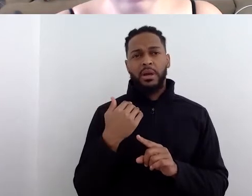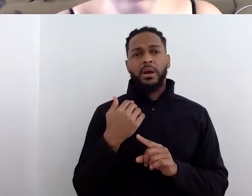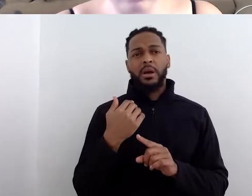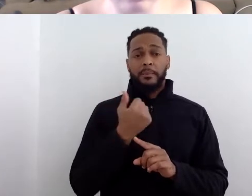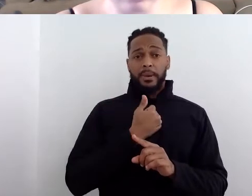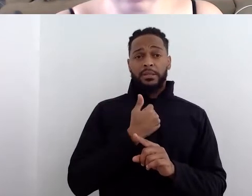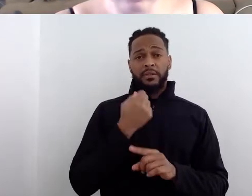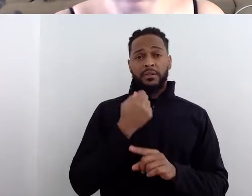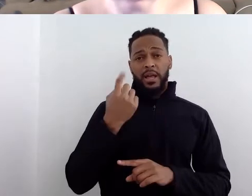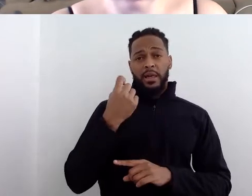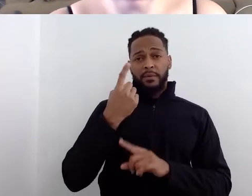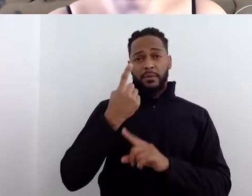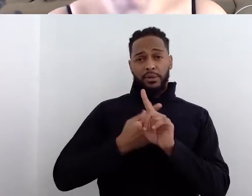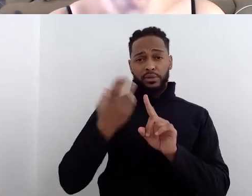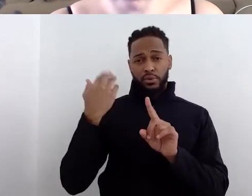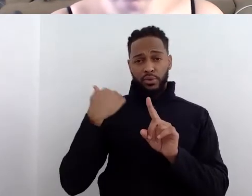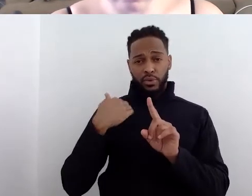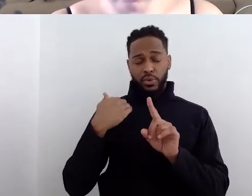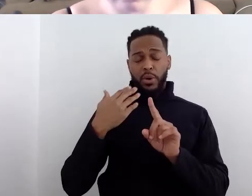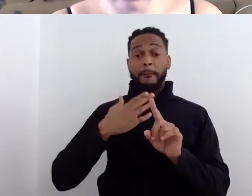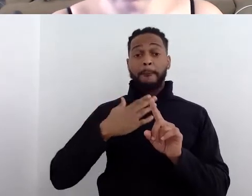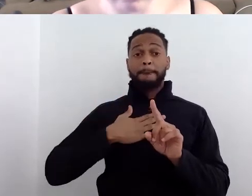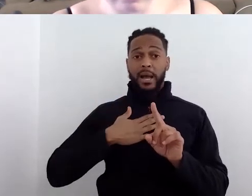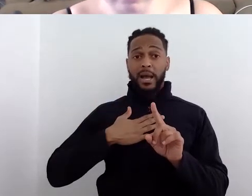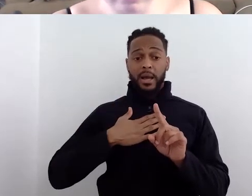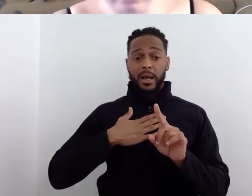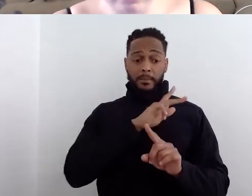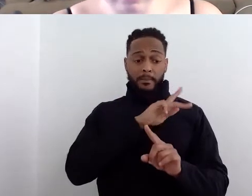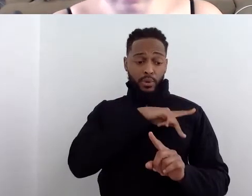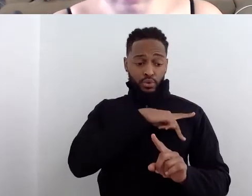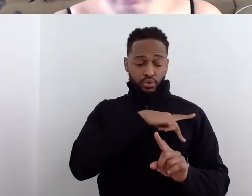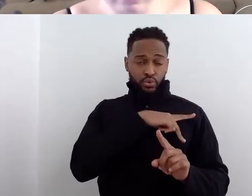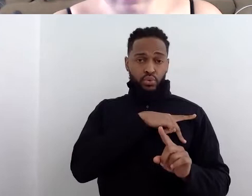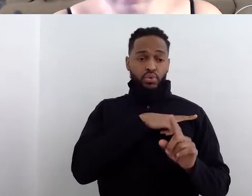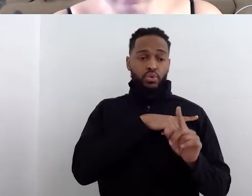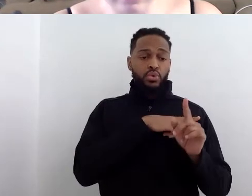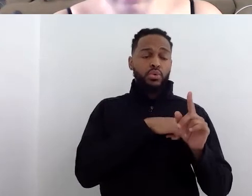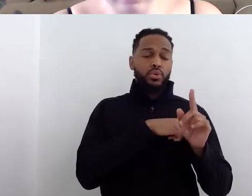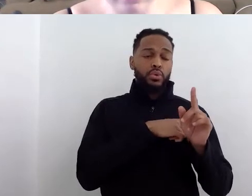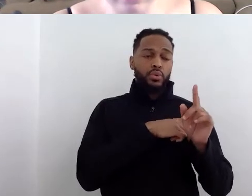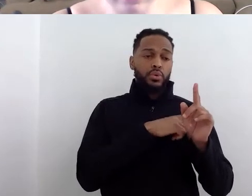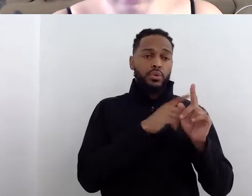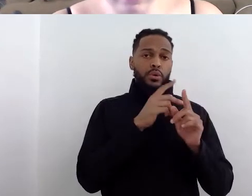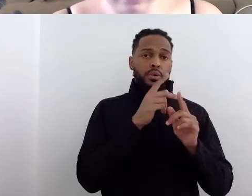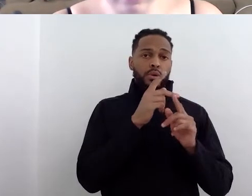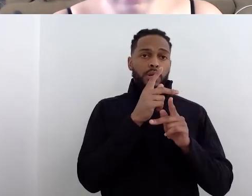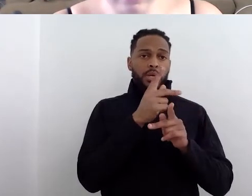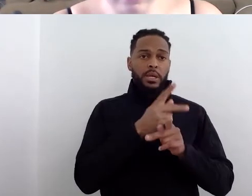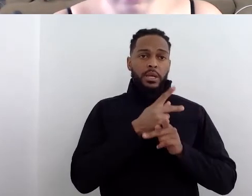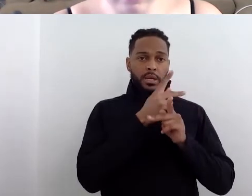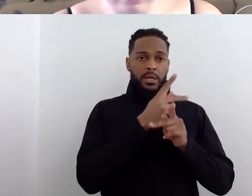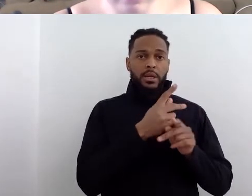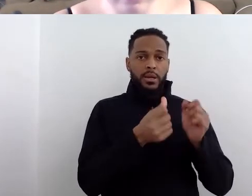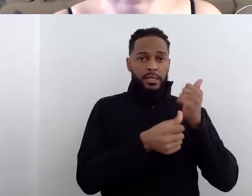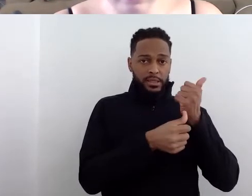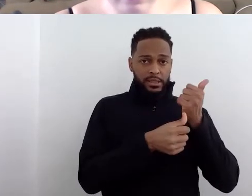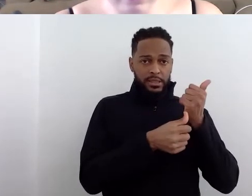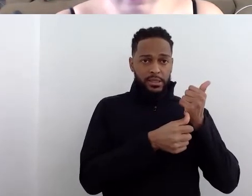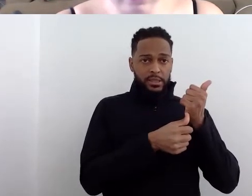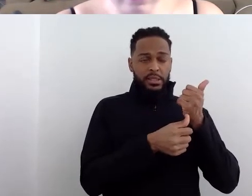to COVID-19, and I had seen him on the Friday where he went home,